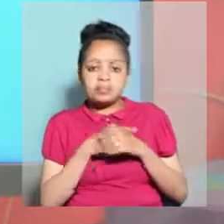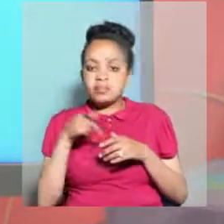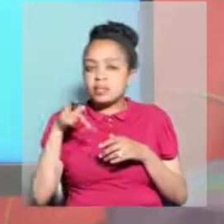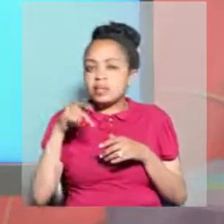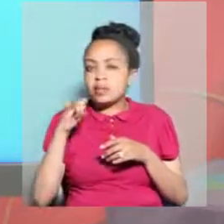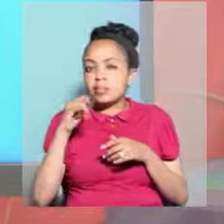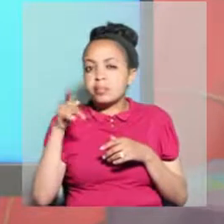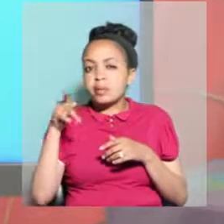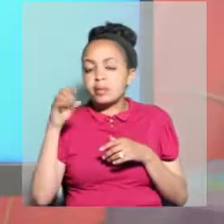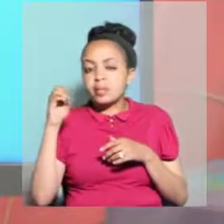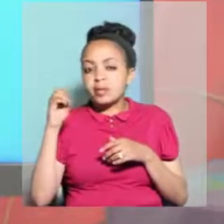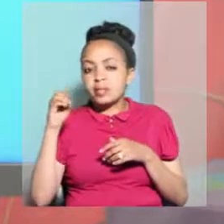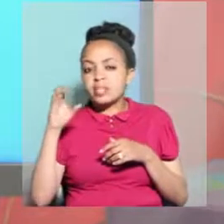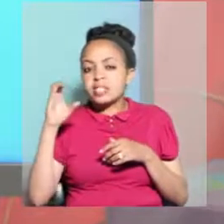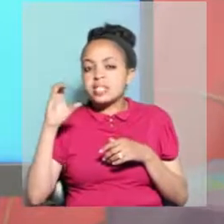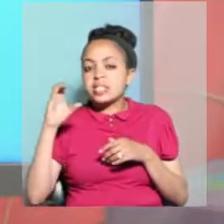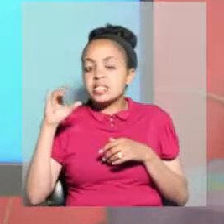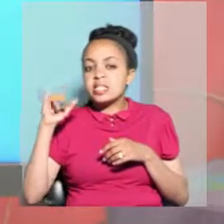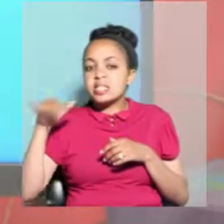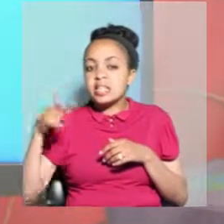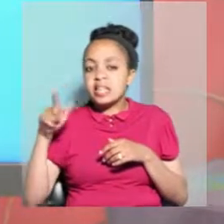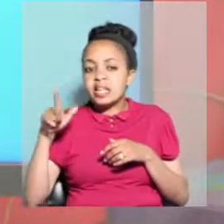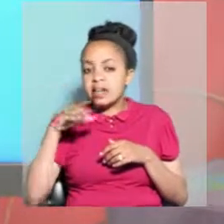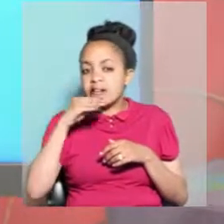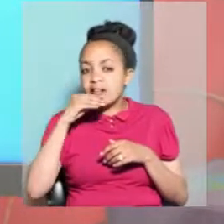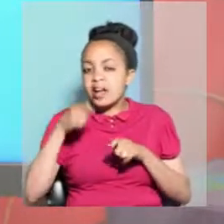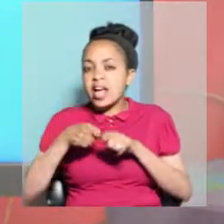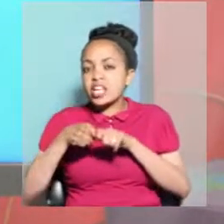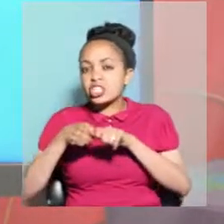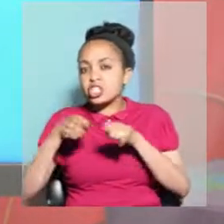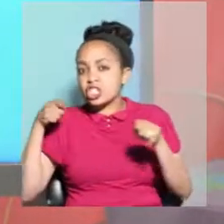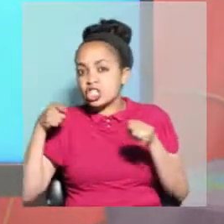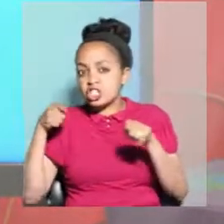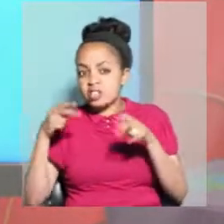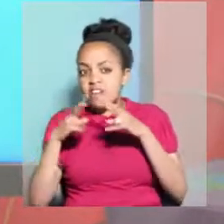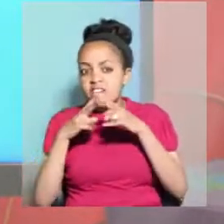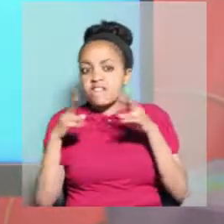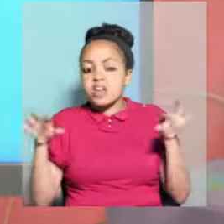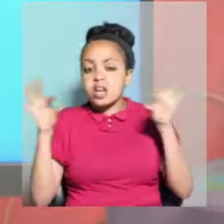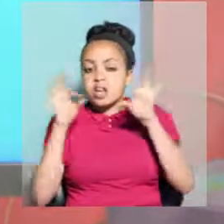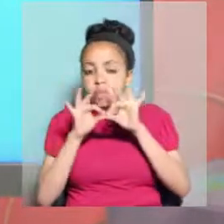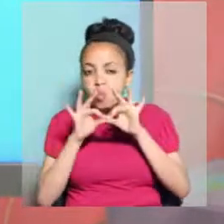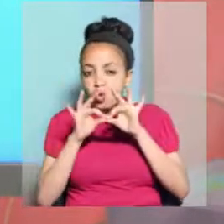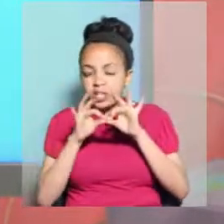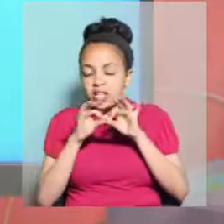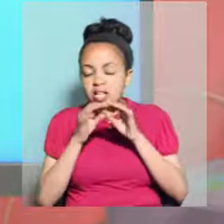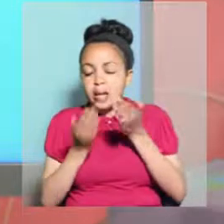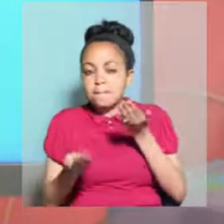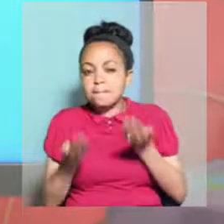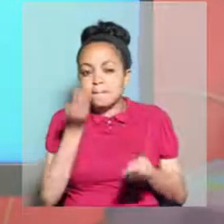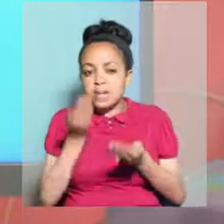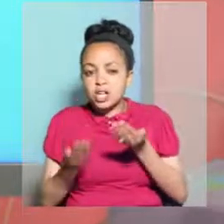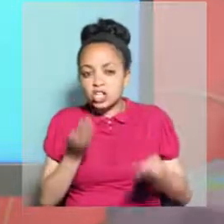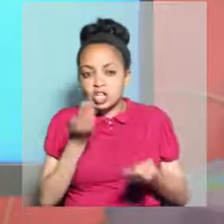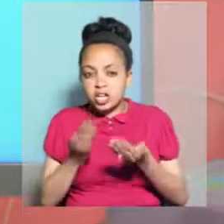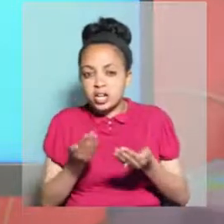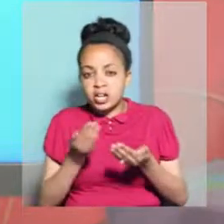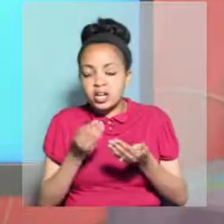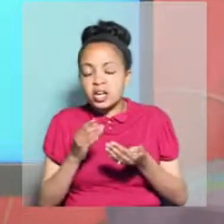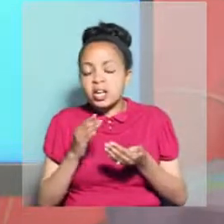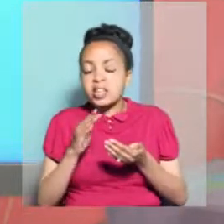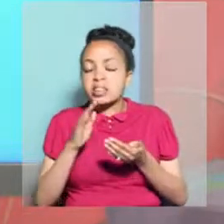pipette, cylinder, and that of syringe, which is very important in measuring the volume of